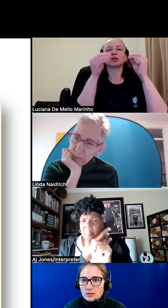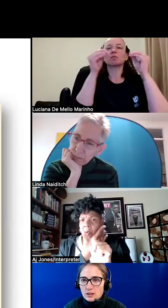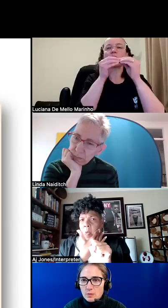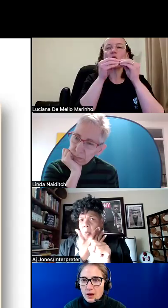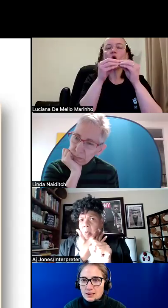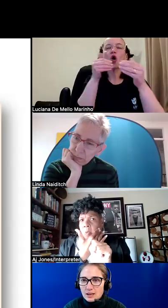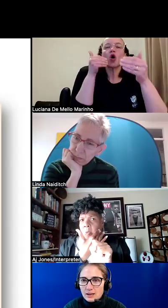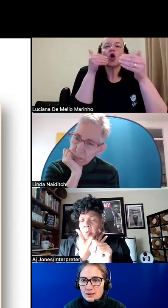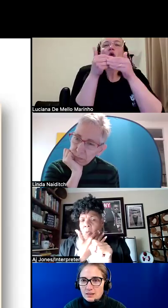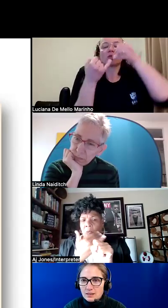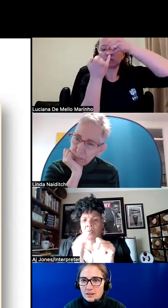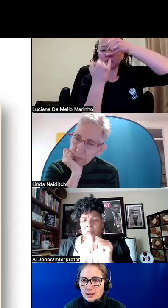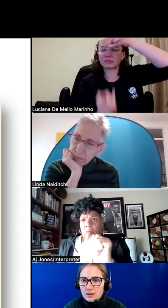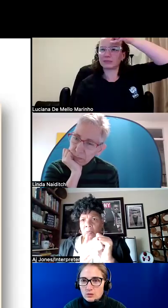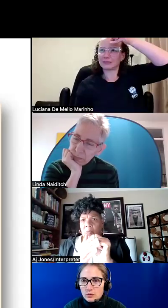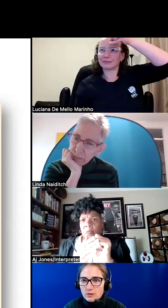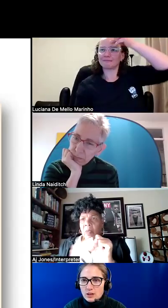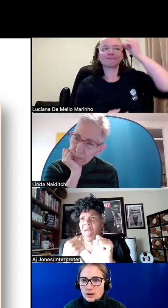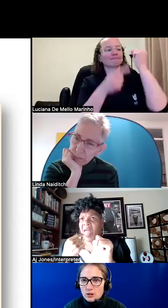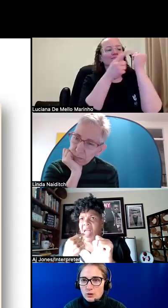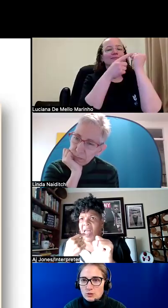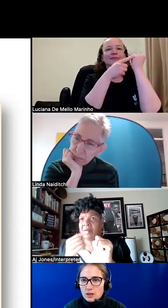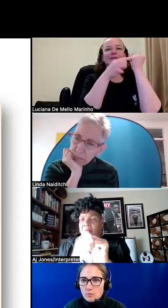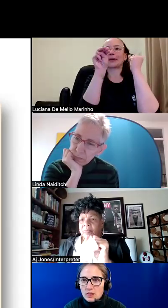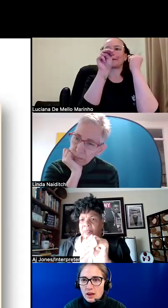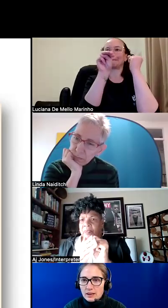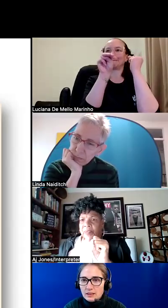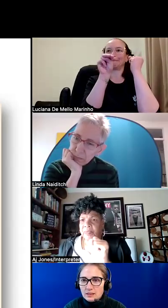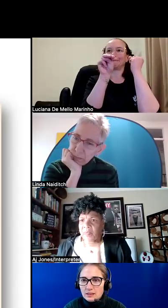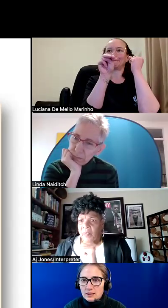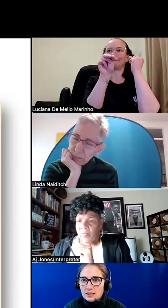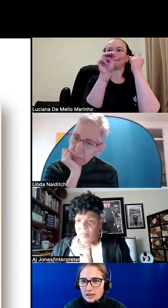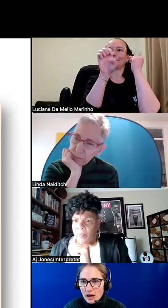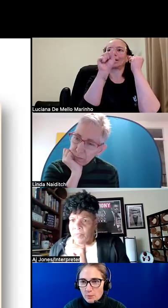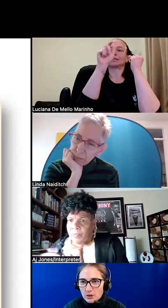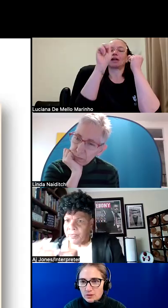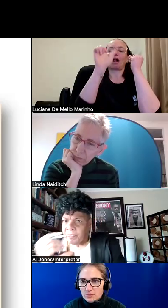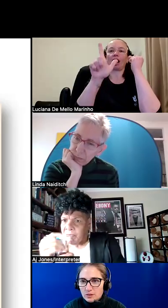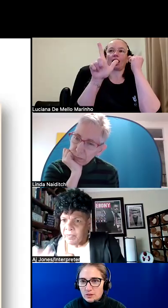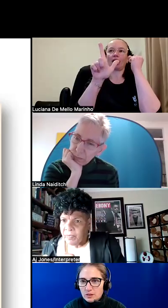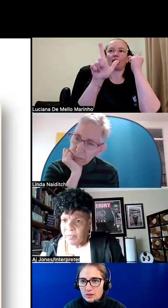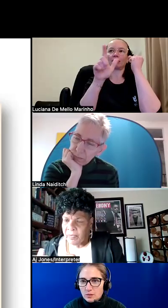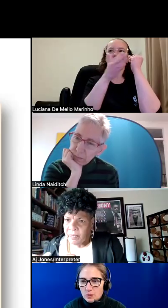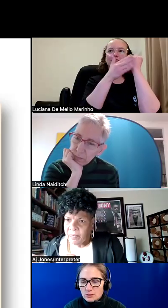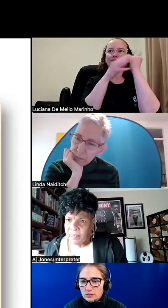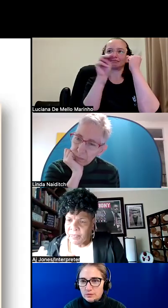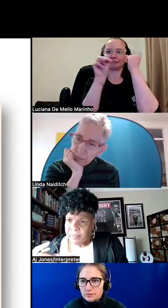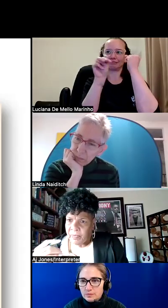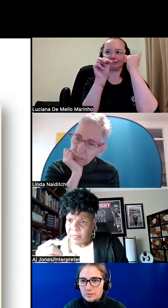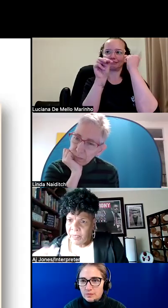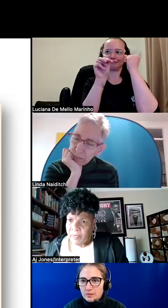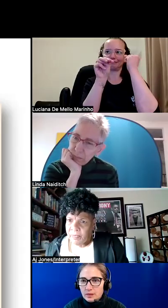compared to the back side, so whatever side is closer to that midline is the M, mestal.